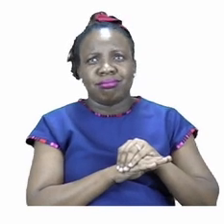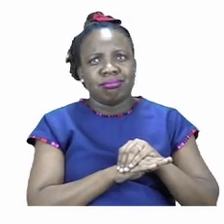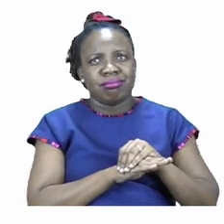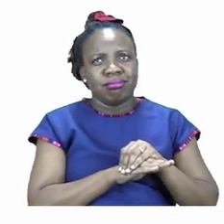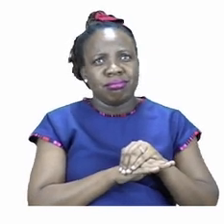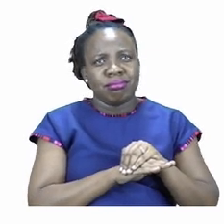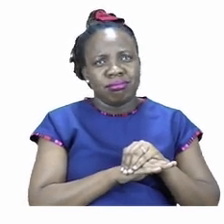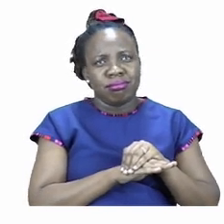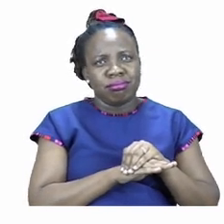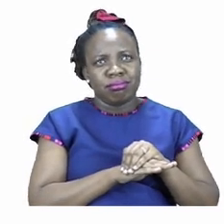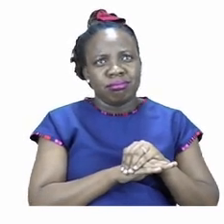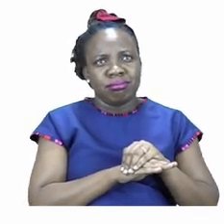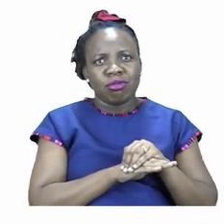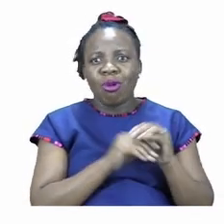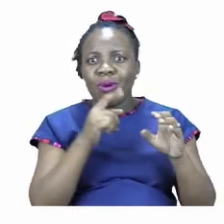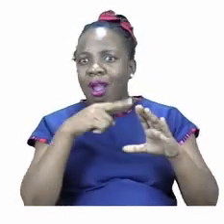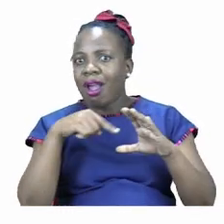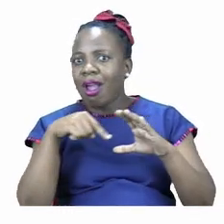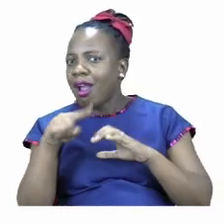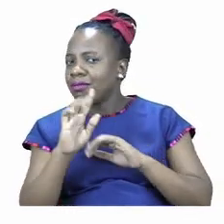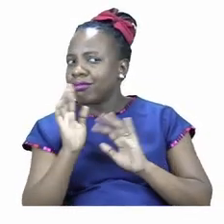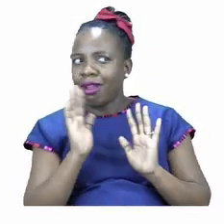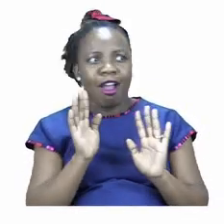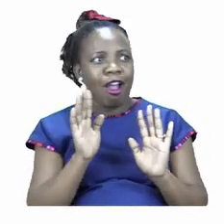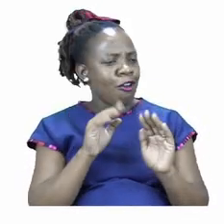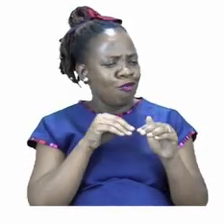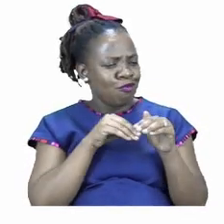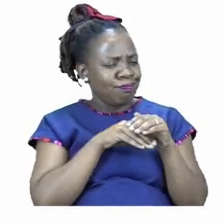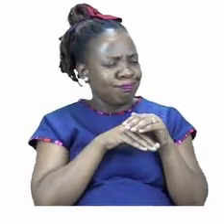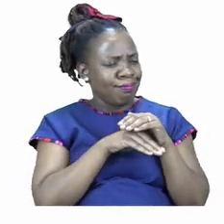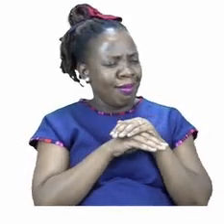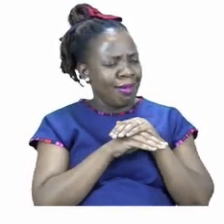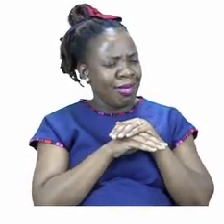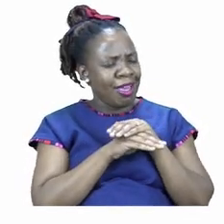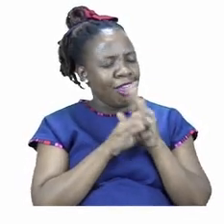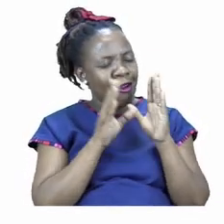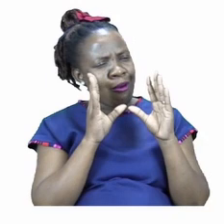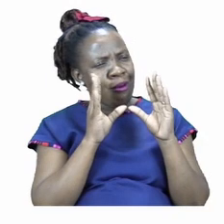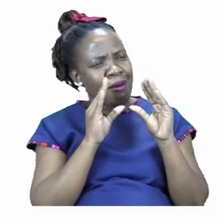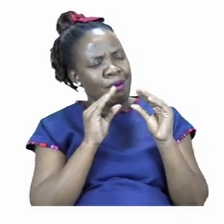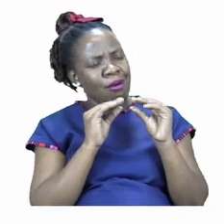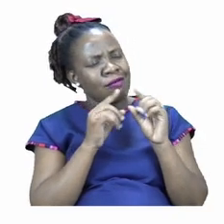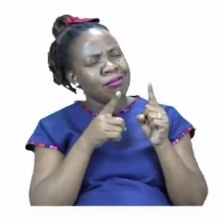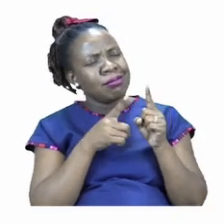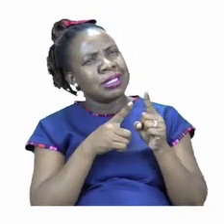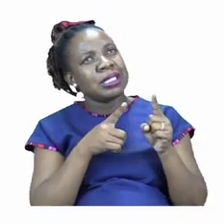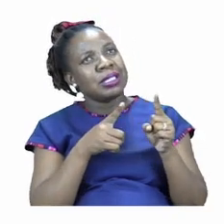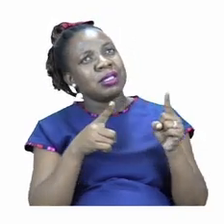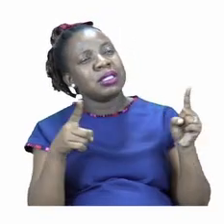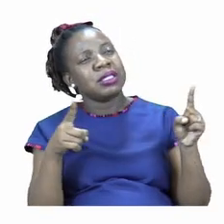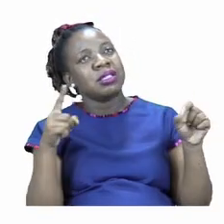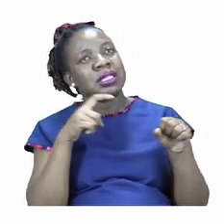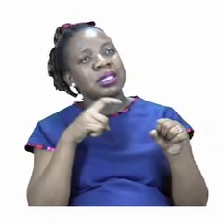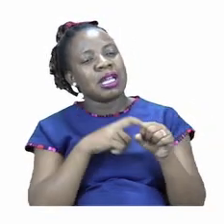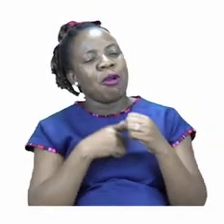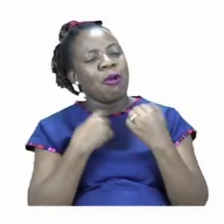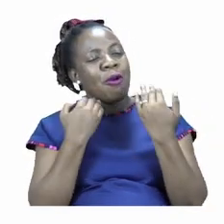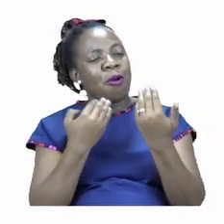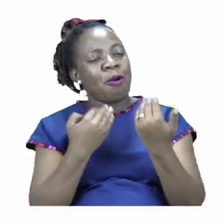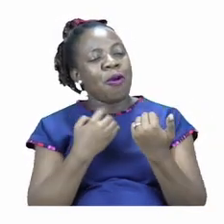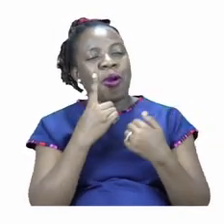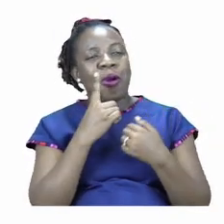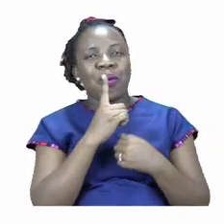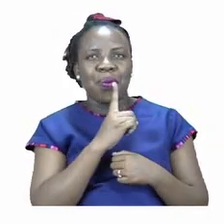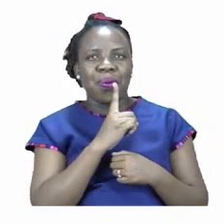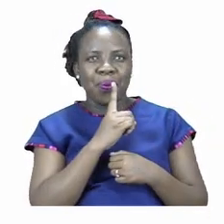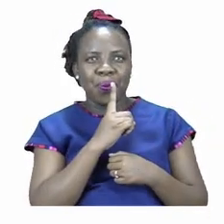hibernation. That's when they sleep for a really long time, waiting for the weather to get warmer. And then